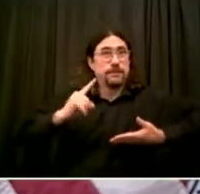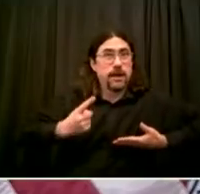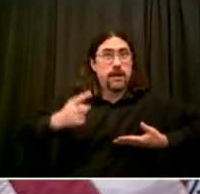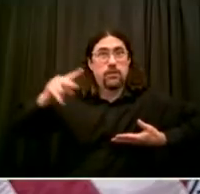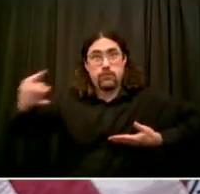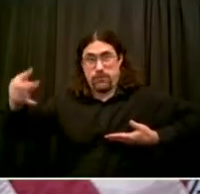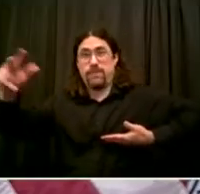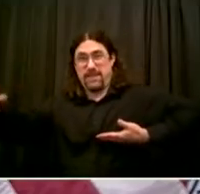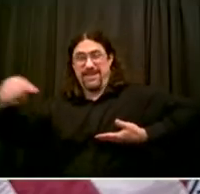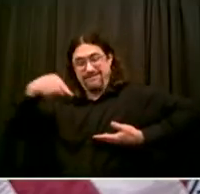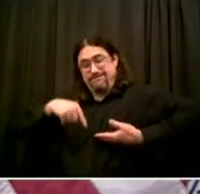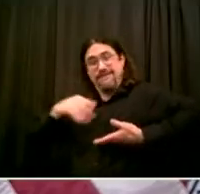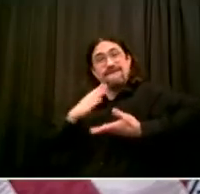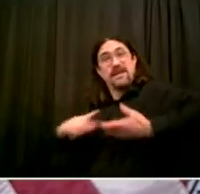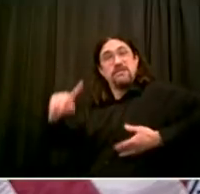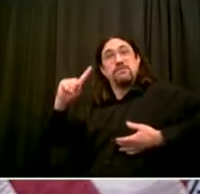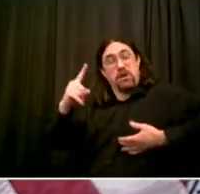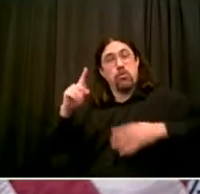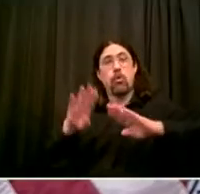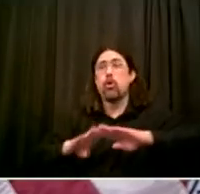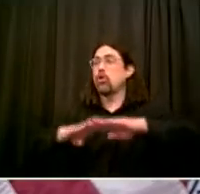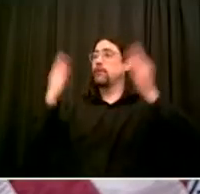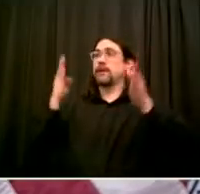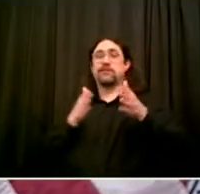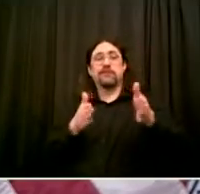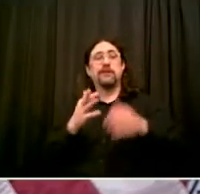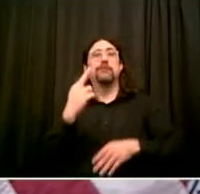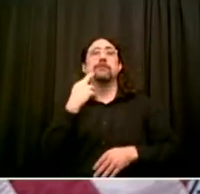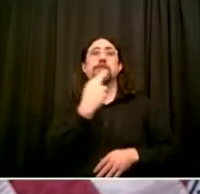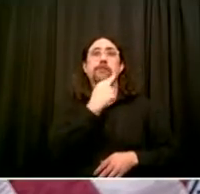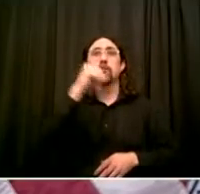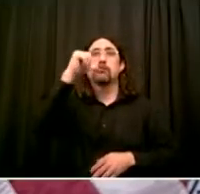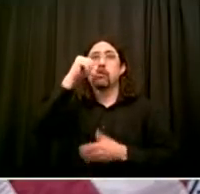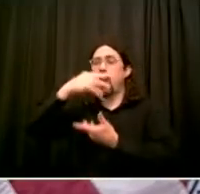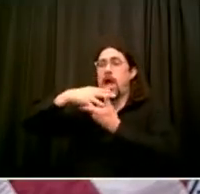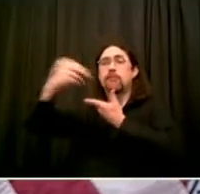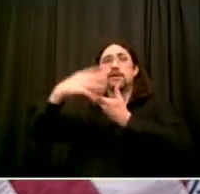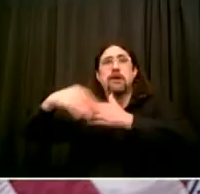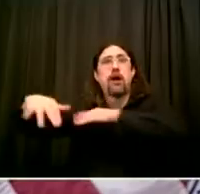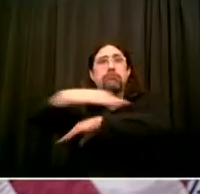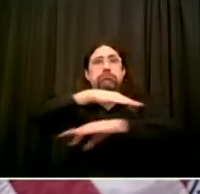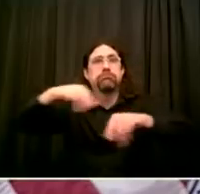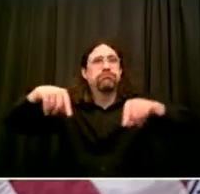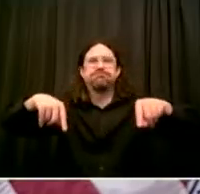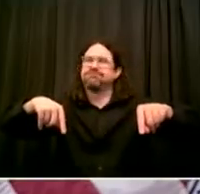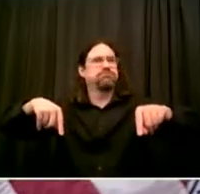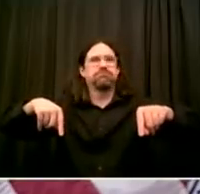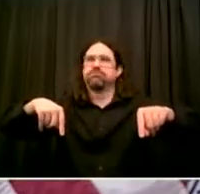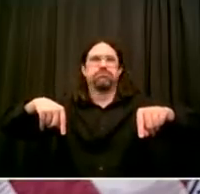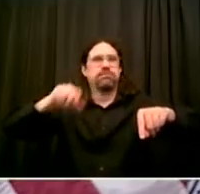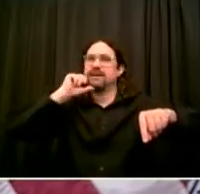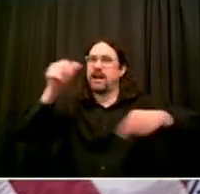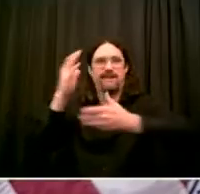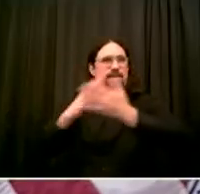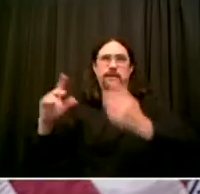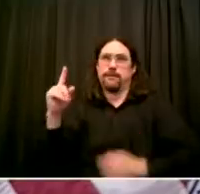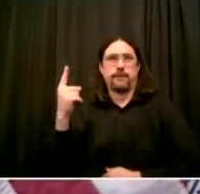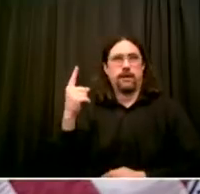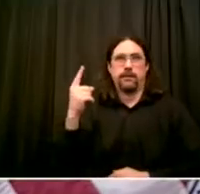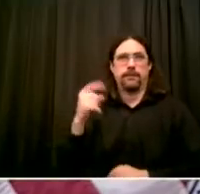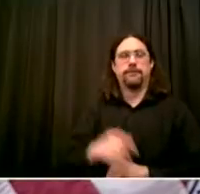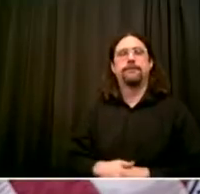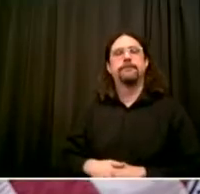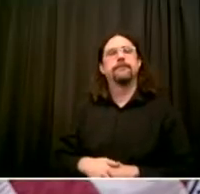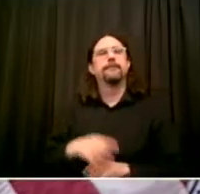very intensely at what we can do with bars and restaurants, but again, with a safety-first attitude. I really